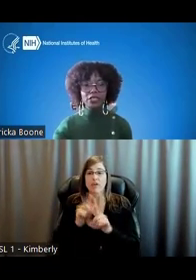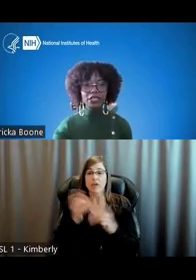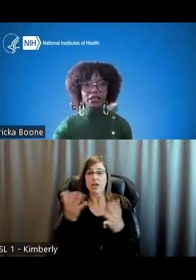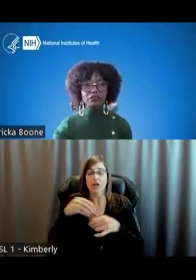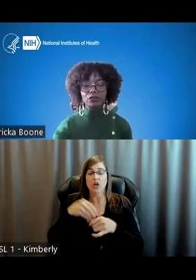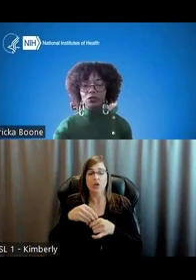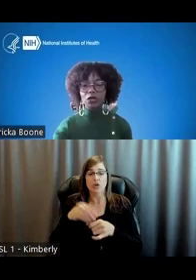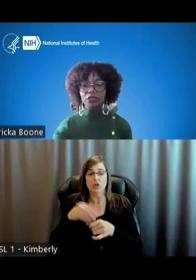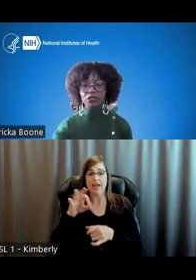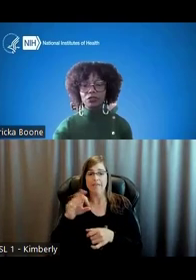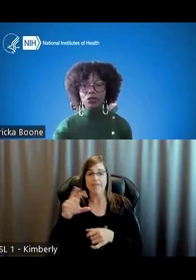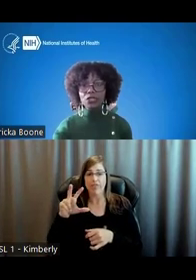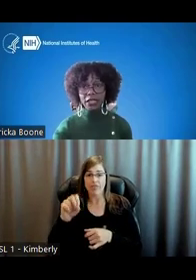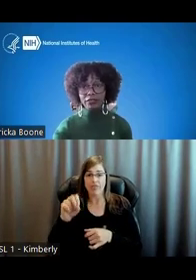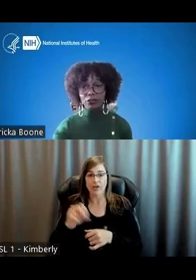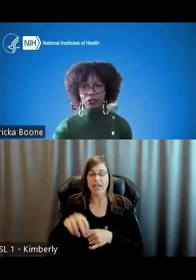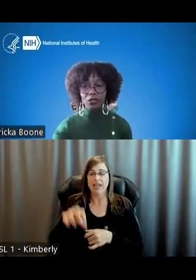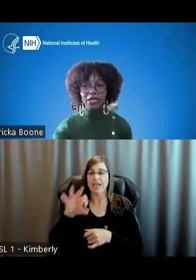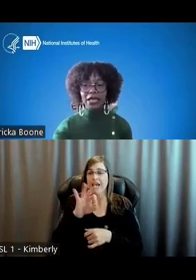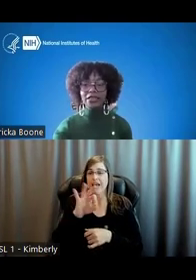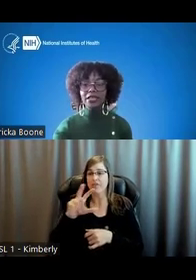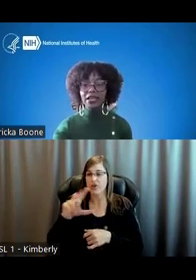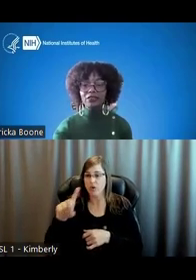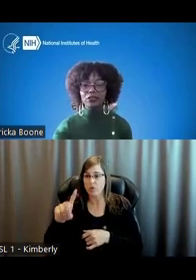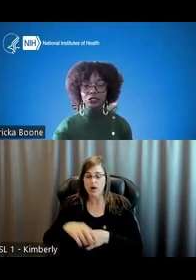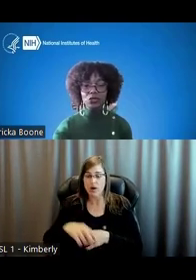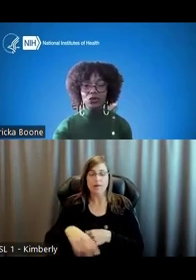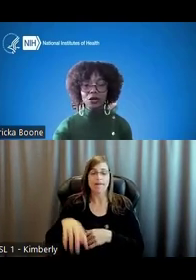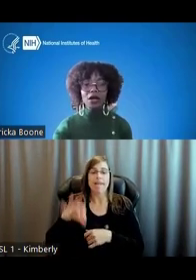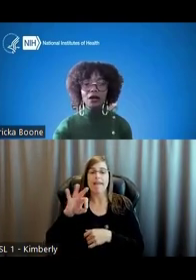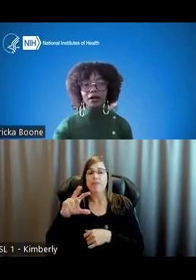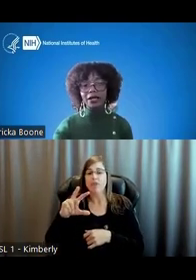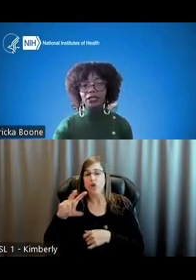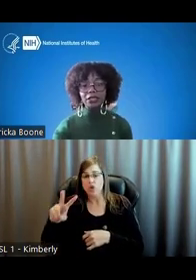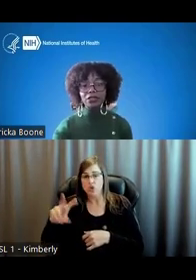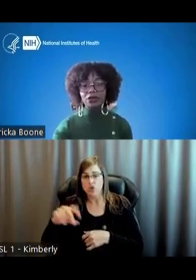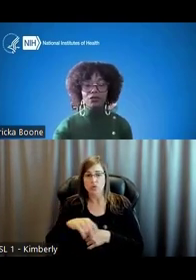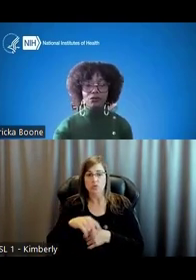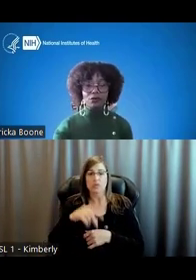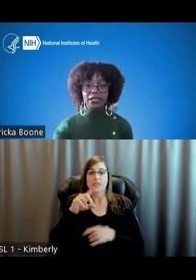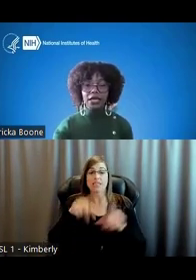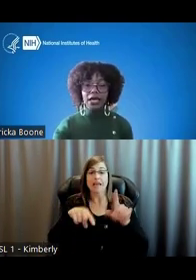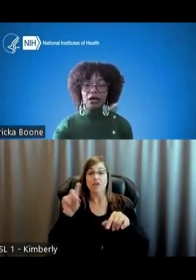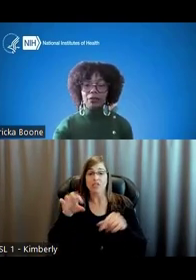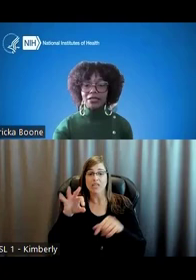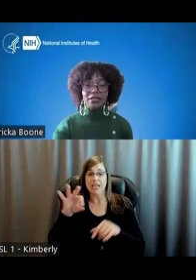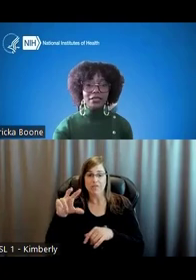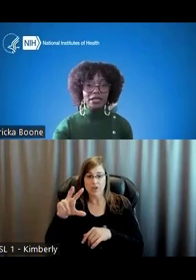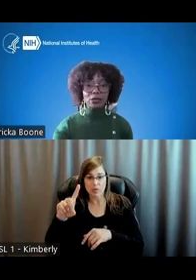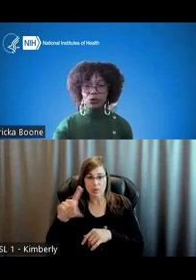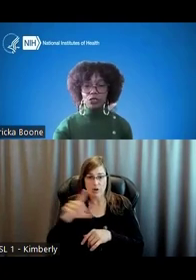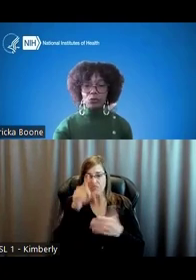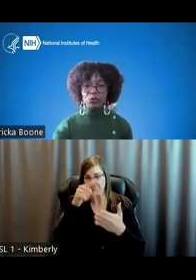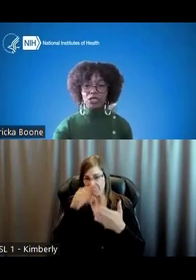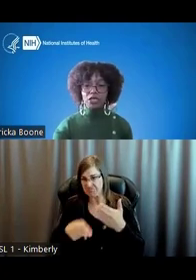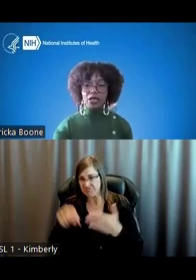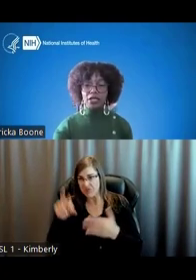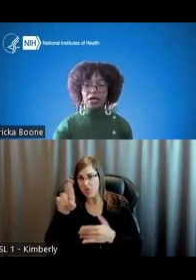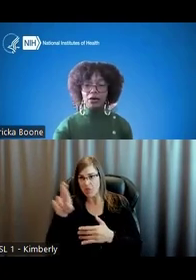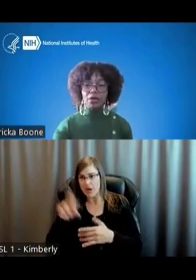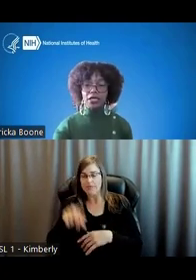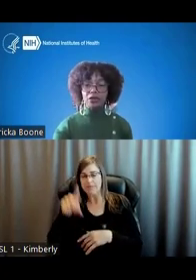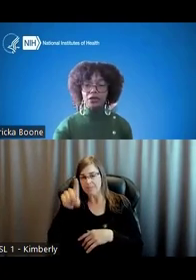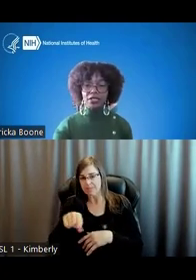the F30, F31, the Diversity F31, and the F32 are outlined on the right. As an example, the